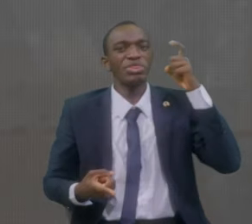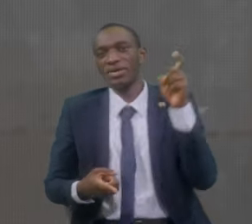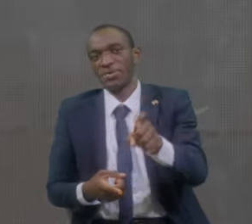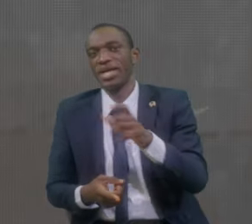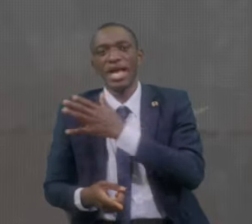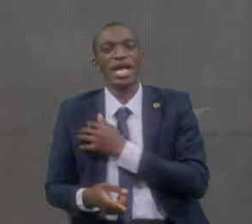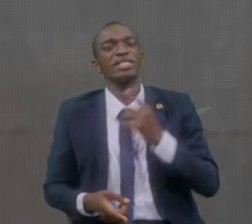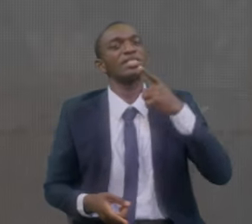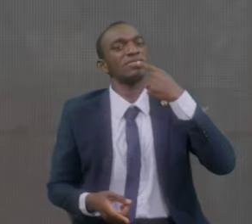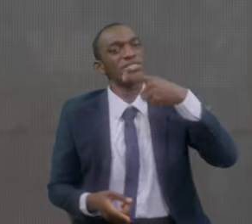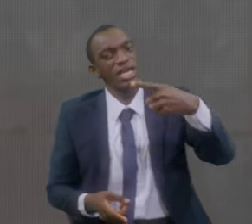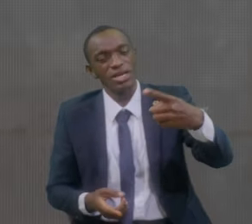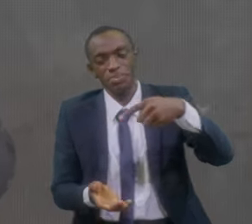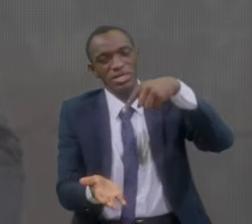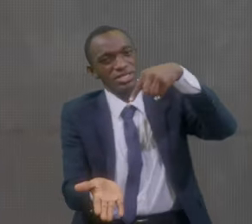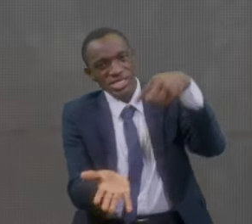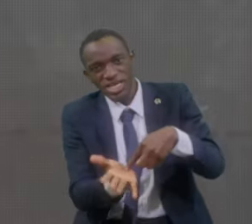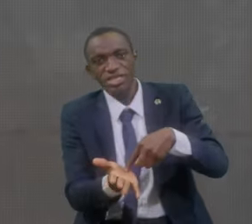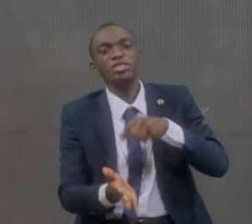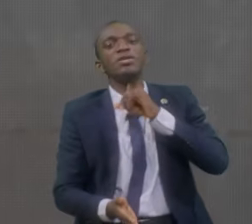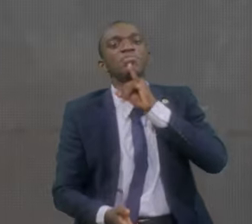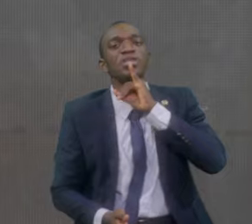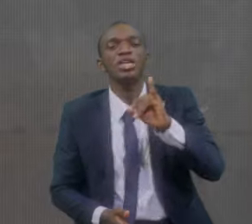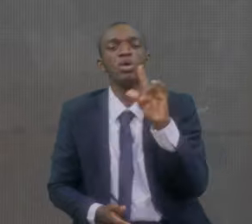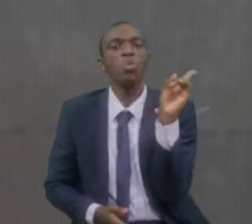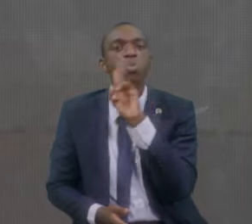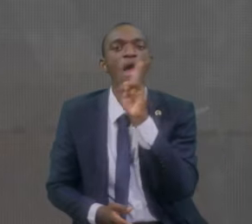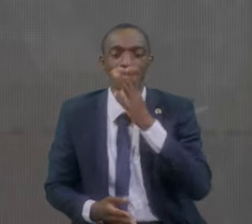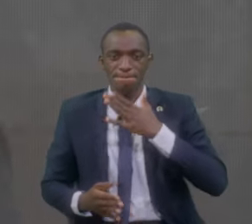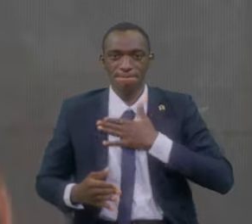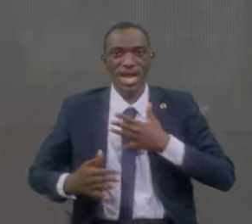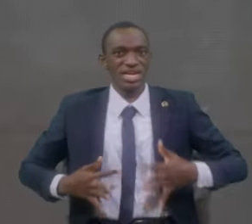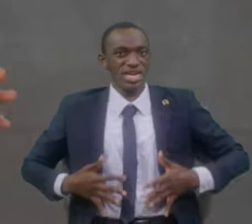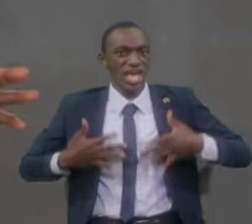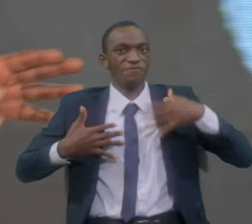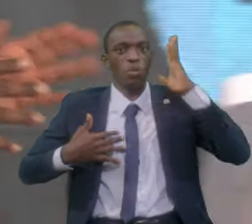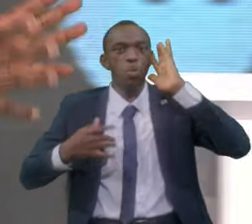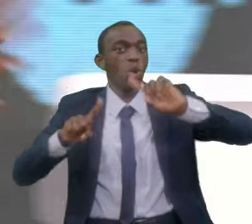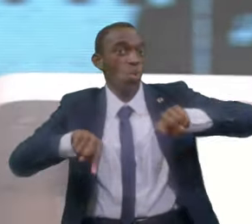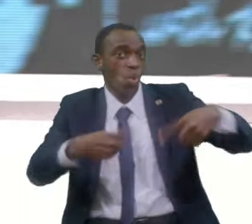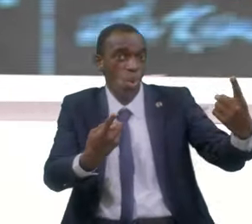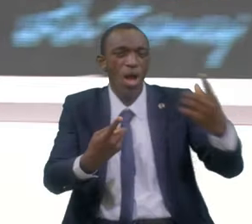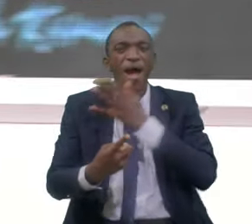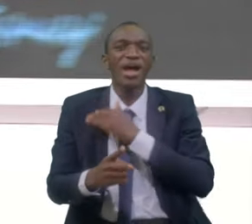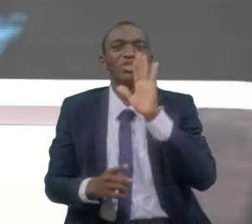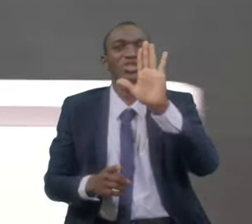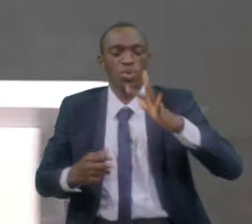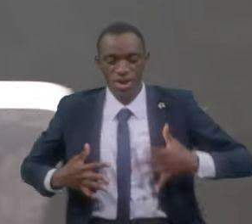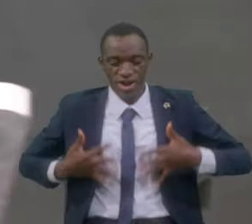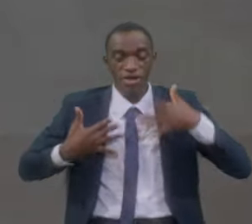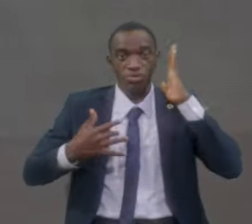this is where my life will go, and your life will go in